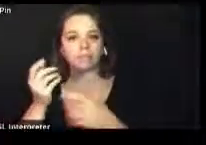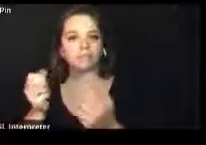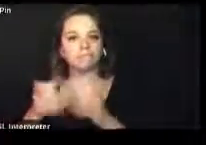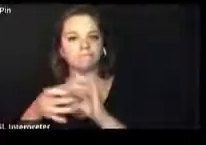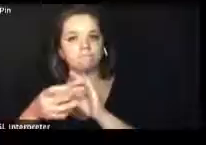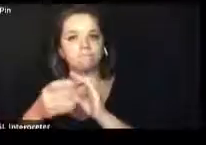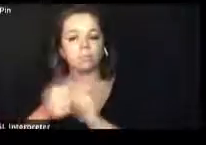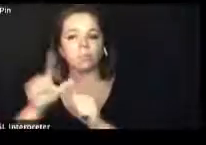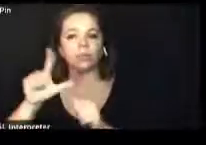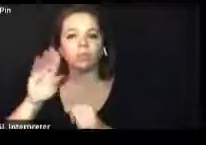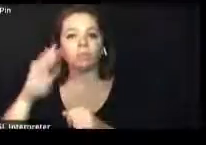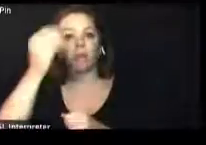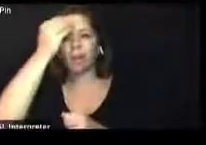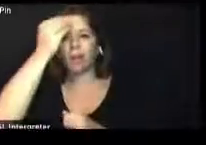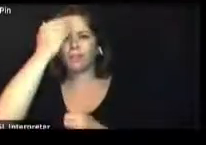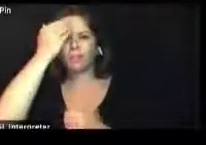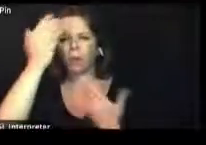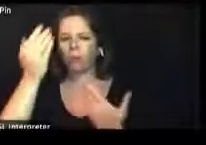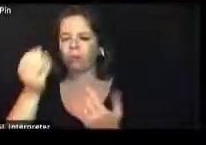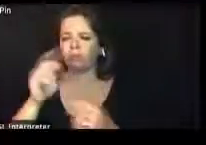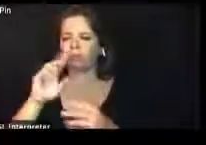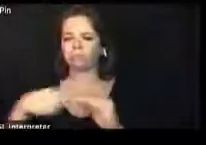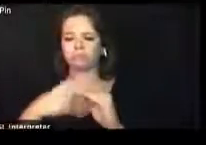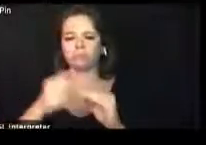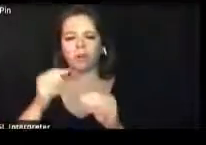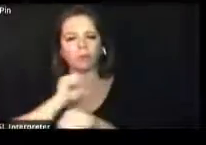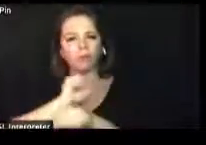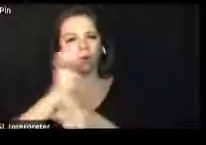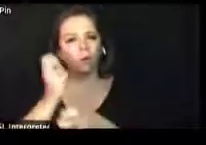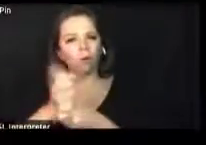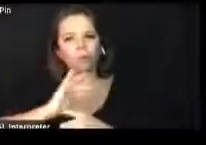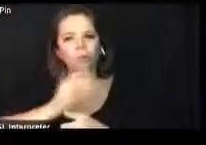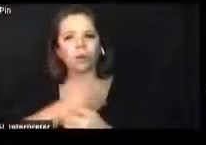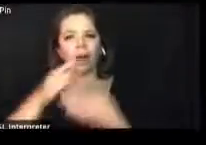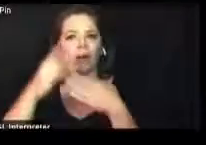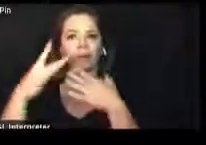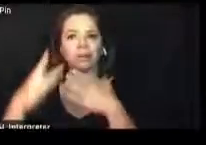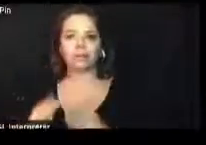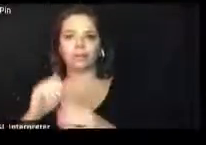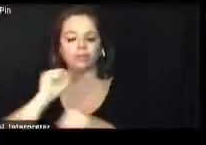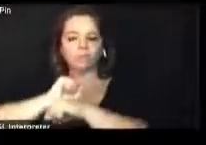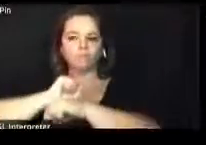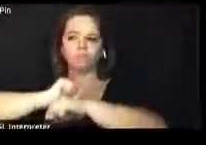the hard work that our leaders have put into keeping Long Beach